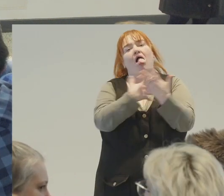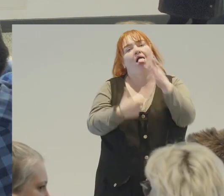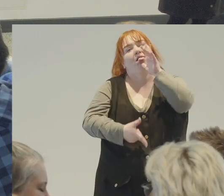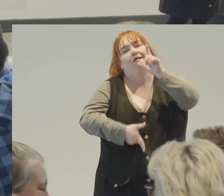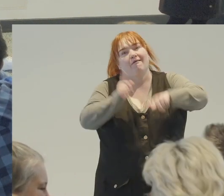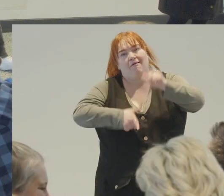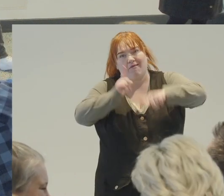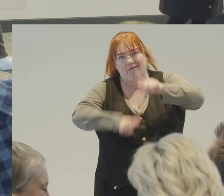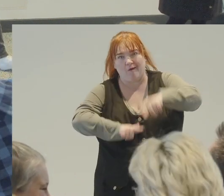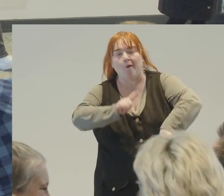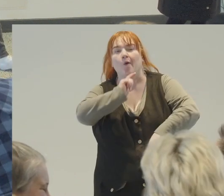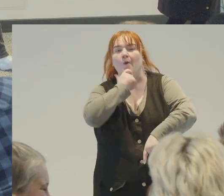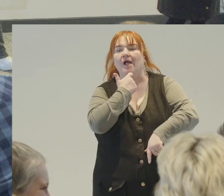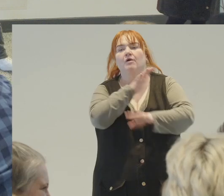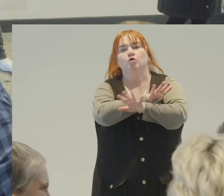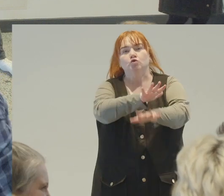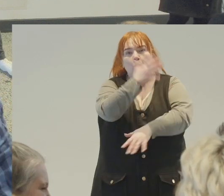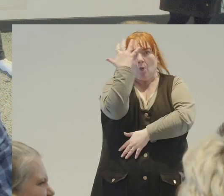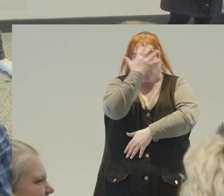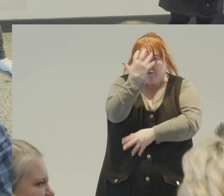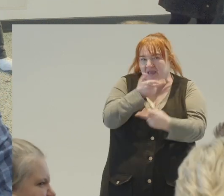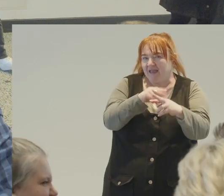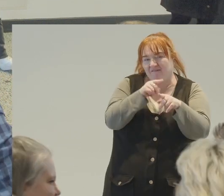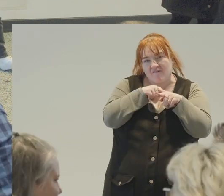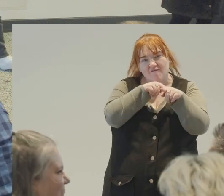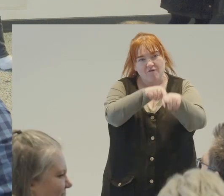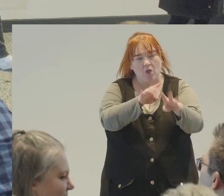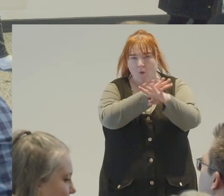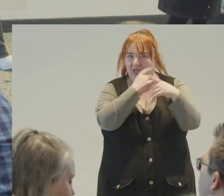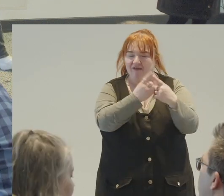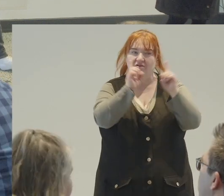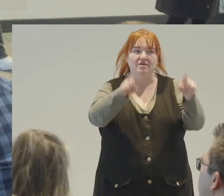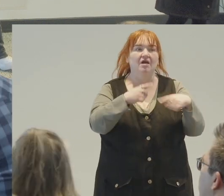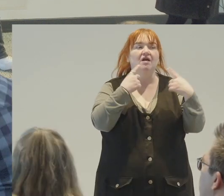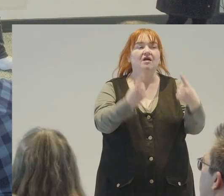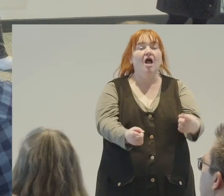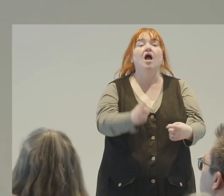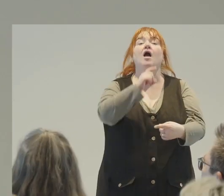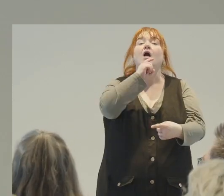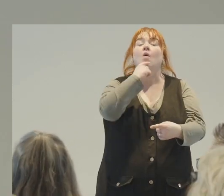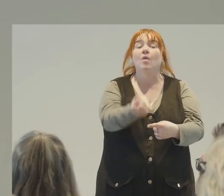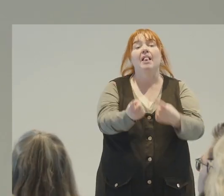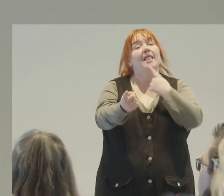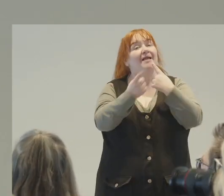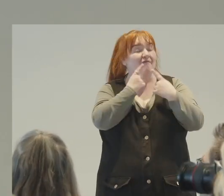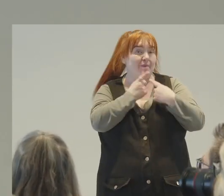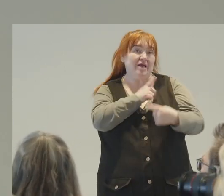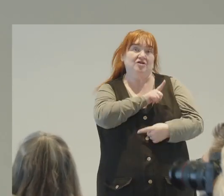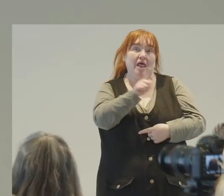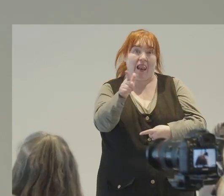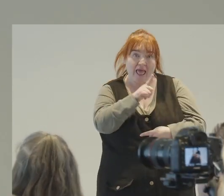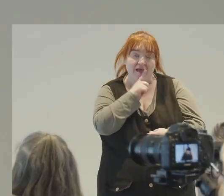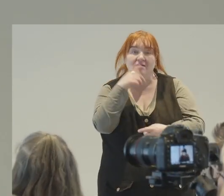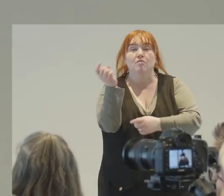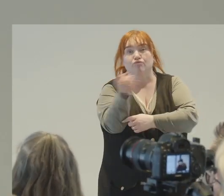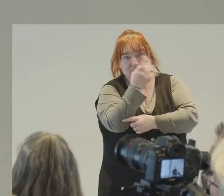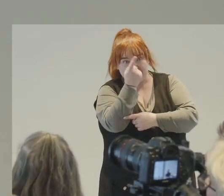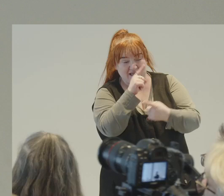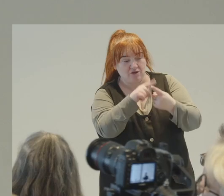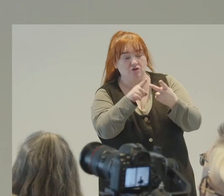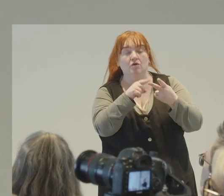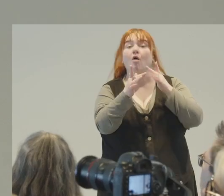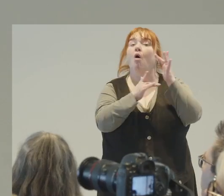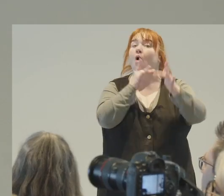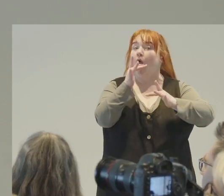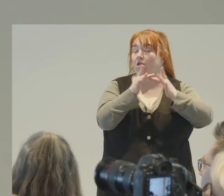all. The slides will be online, the recording will be online, and other people maybe in the room or in an organization